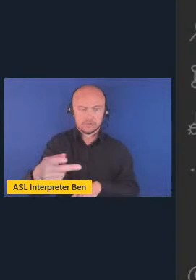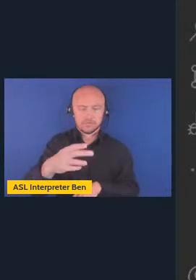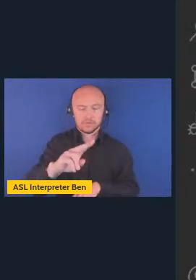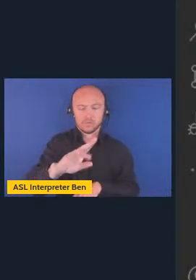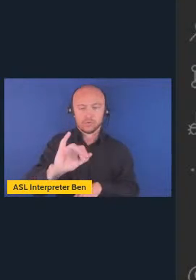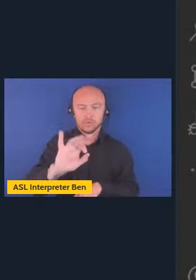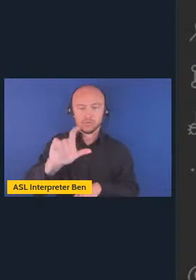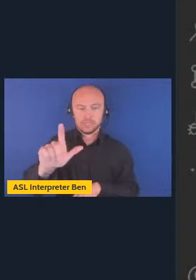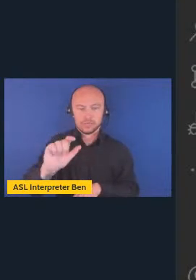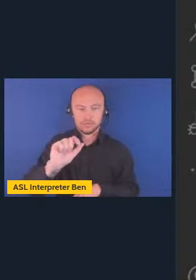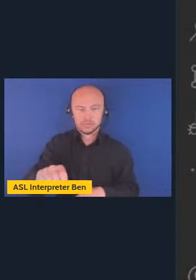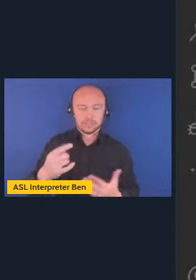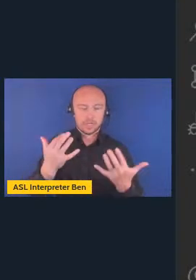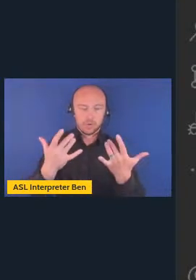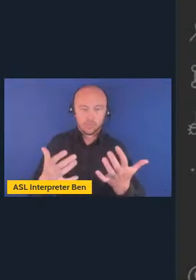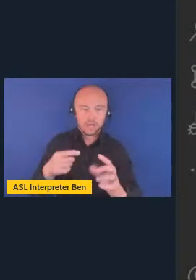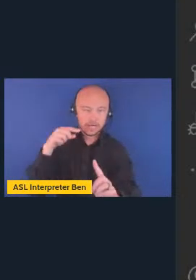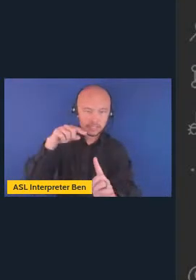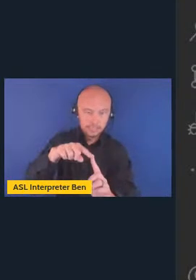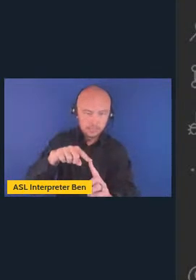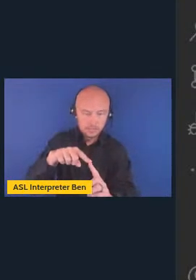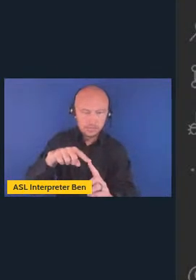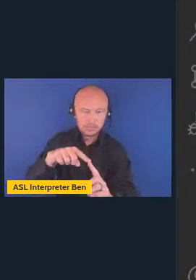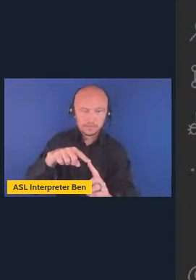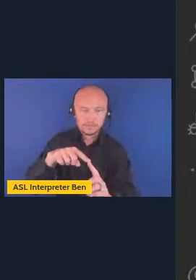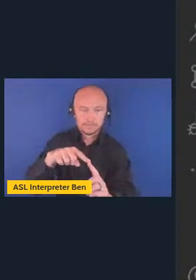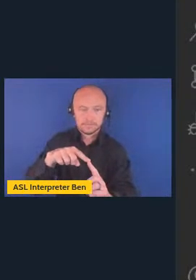util dot wait until.